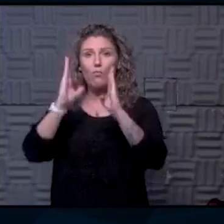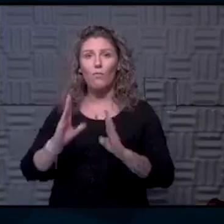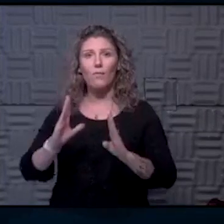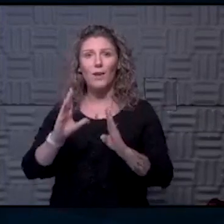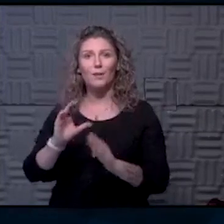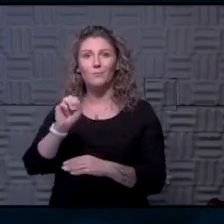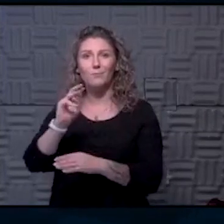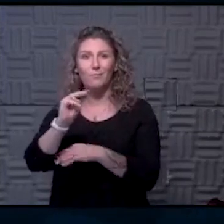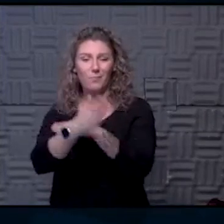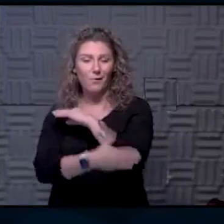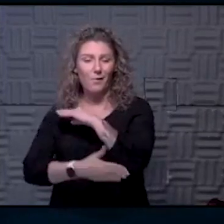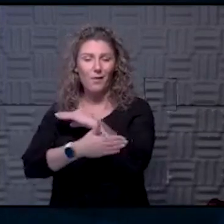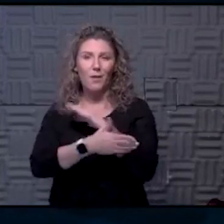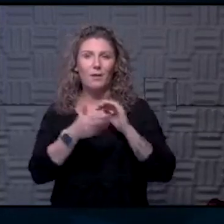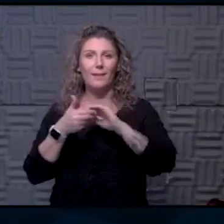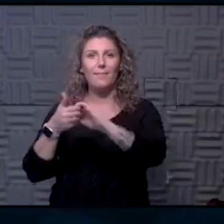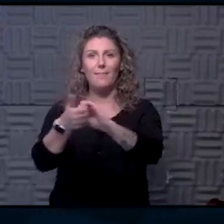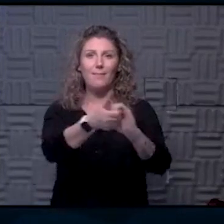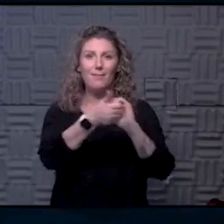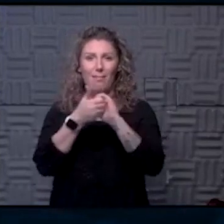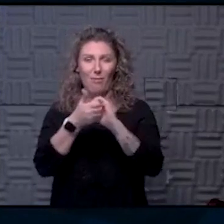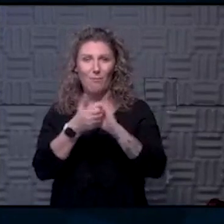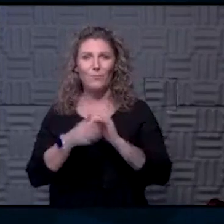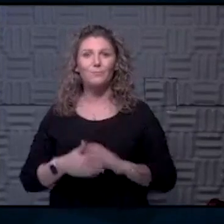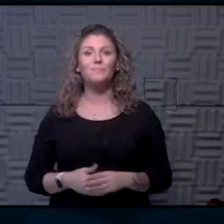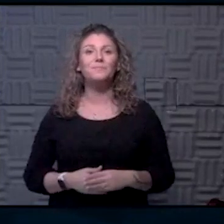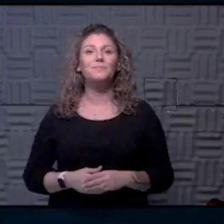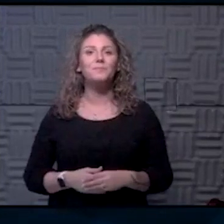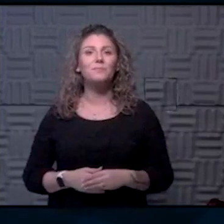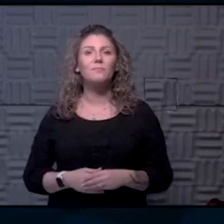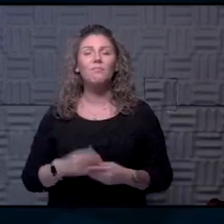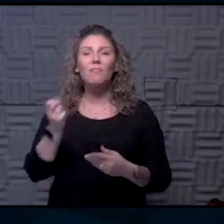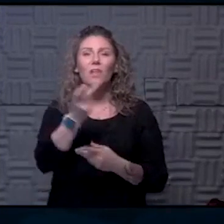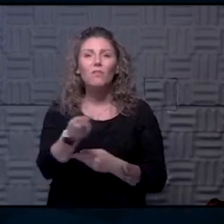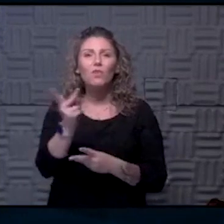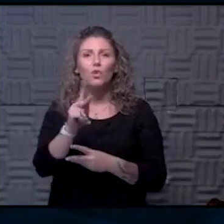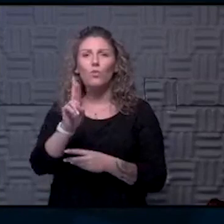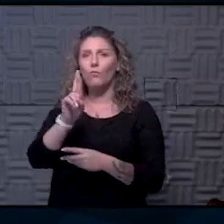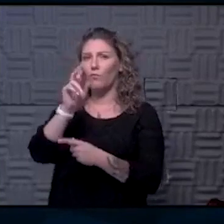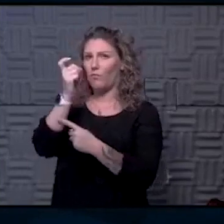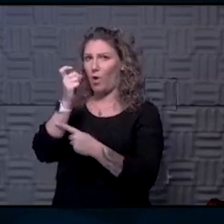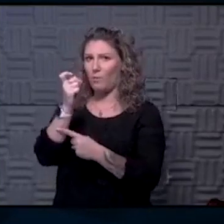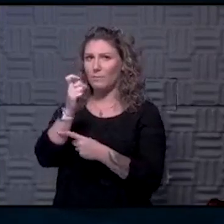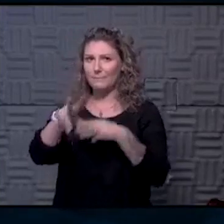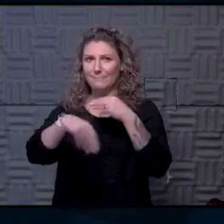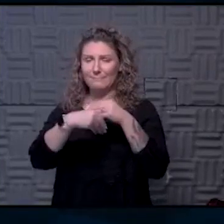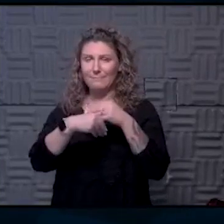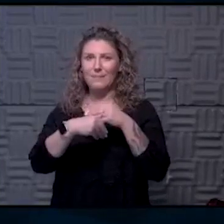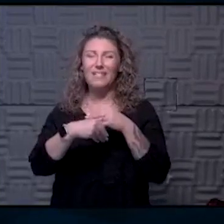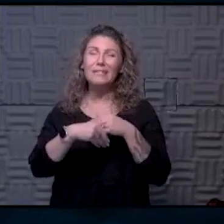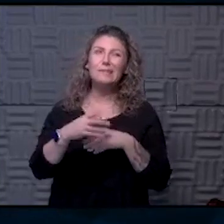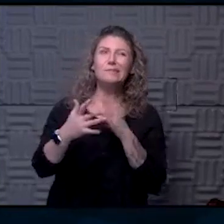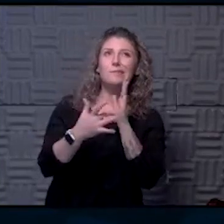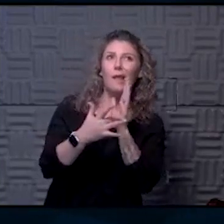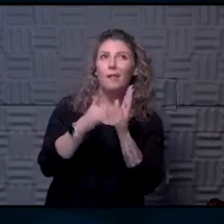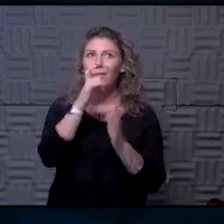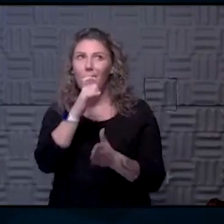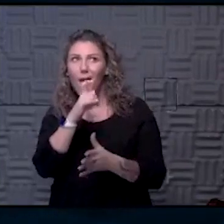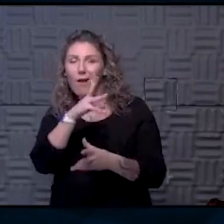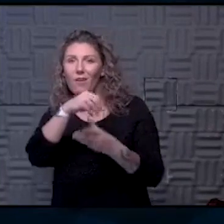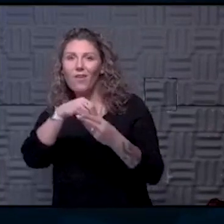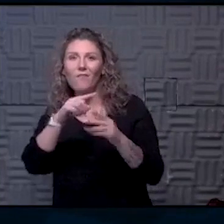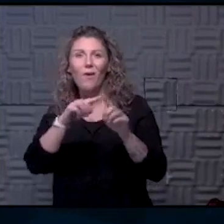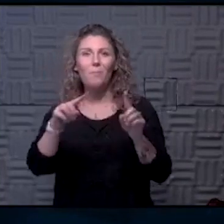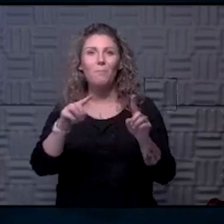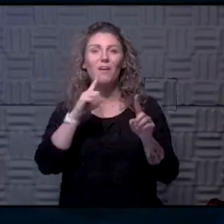County Vaccine Collaborative, as we know it. And then we have a couple of pharmacies on there, which technically aren't part of our collaborative, but are